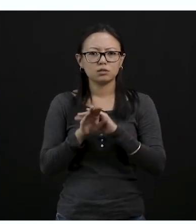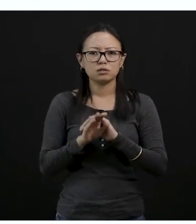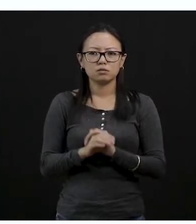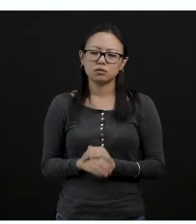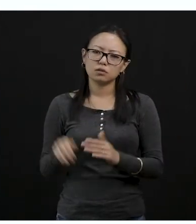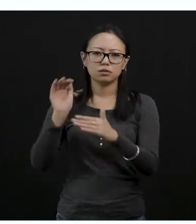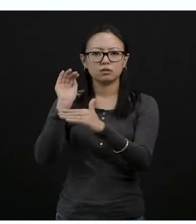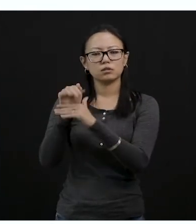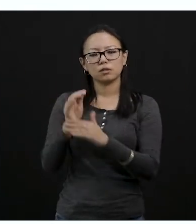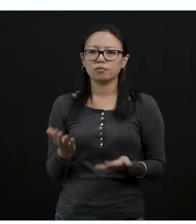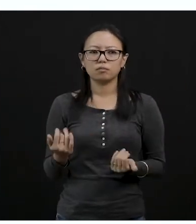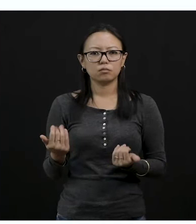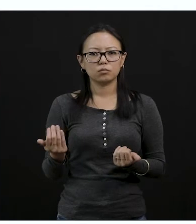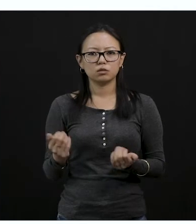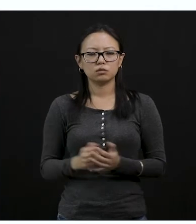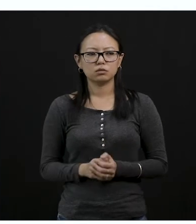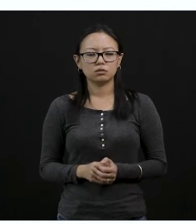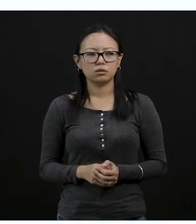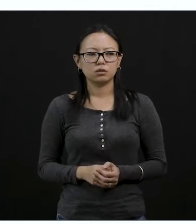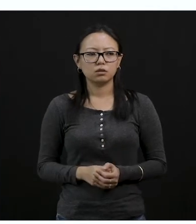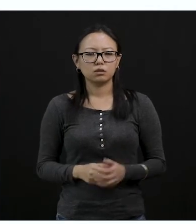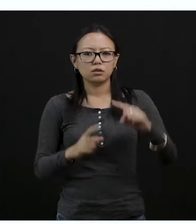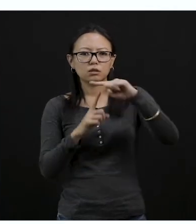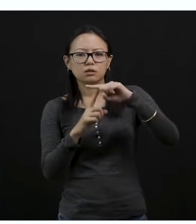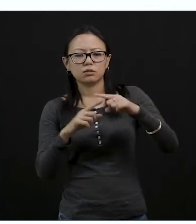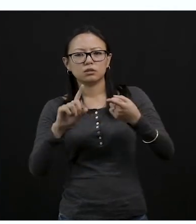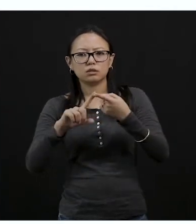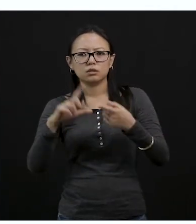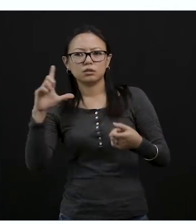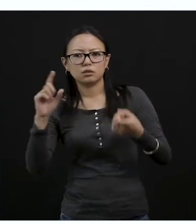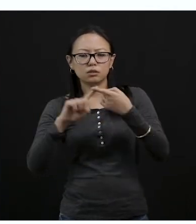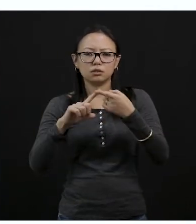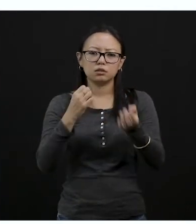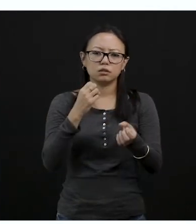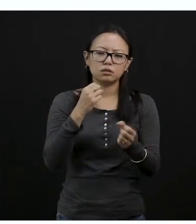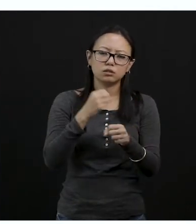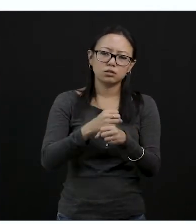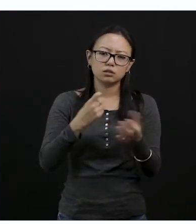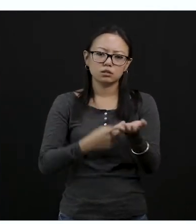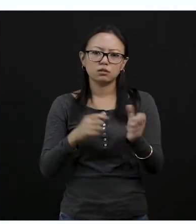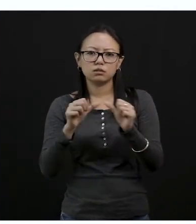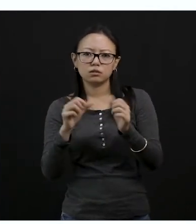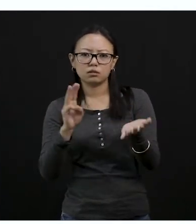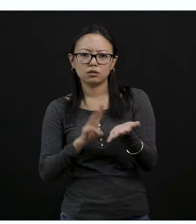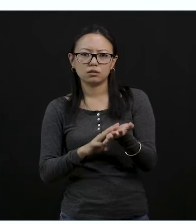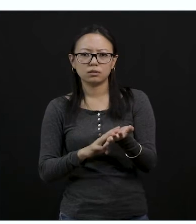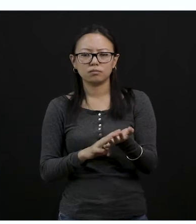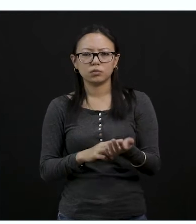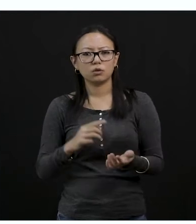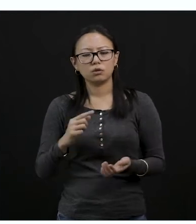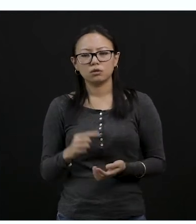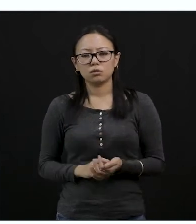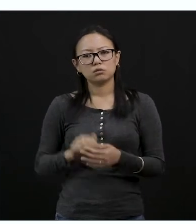only letters, but you can also send a telegram. Now you don't know what is a telegram, so let me tell you, it